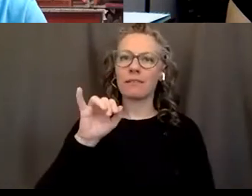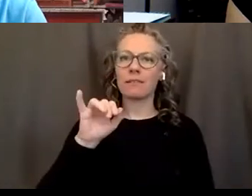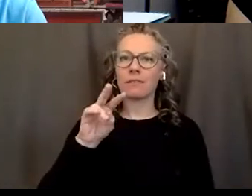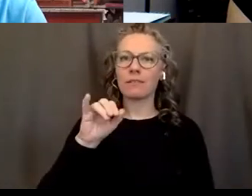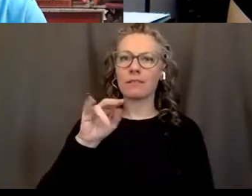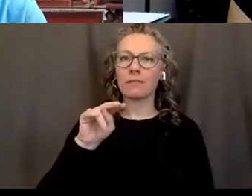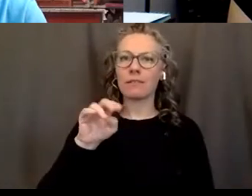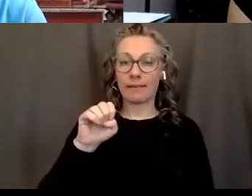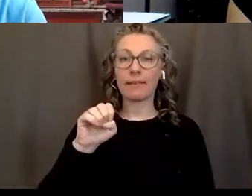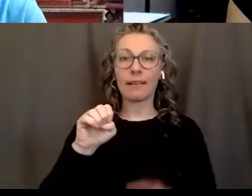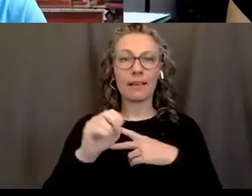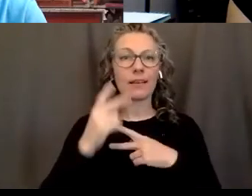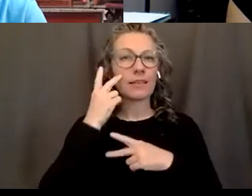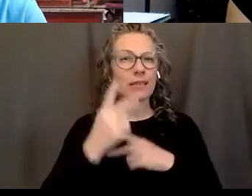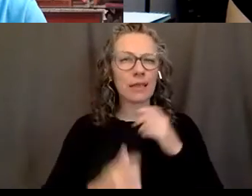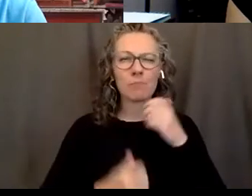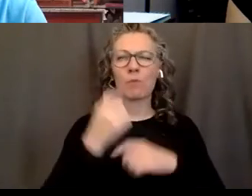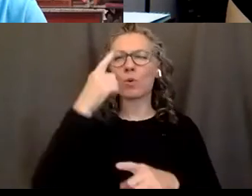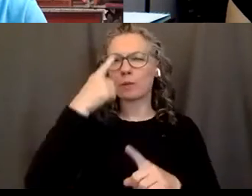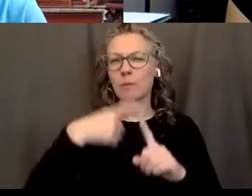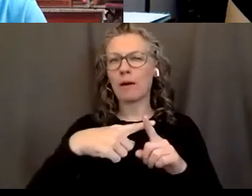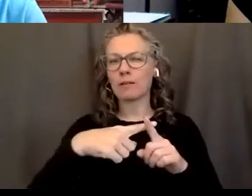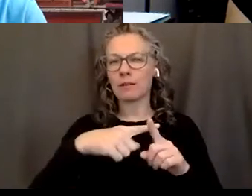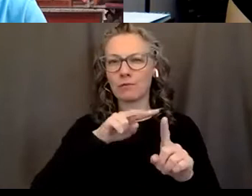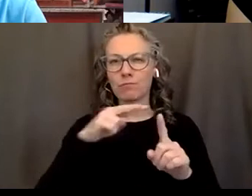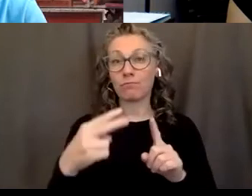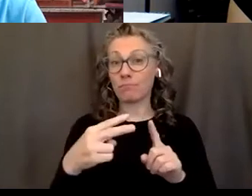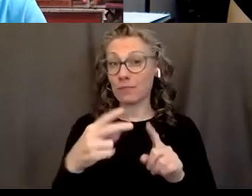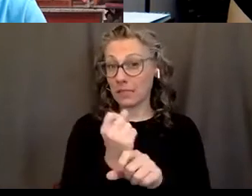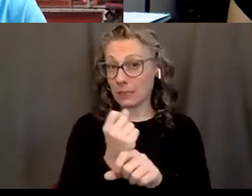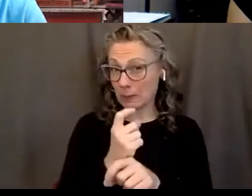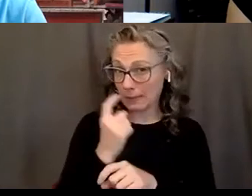highest and most positive way. Does that make sense? Does that answer your question?